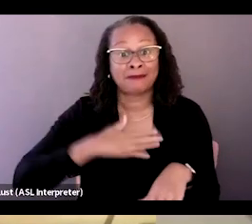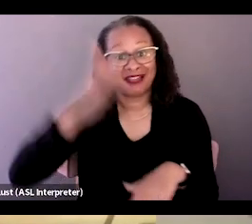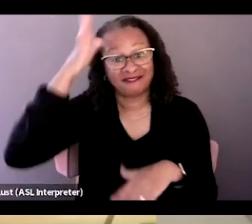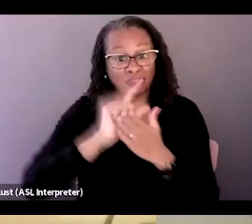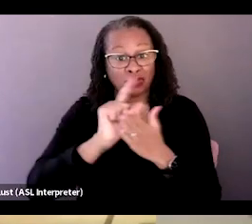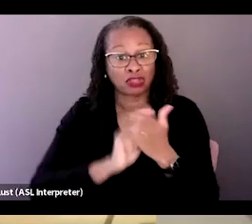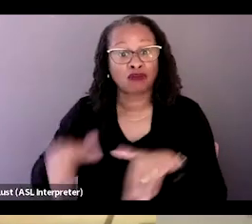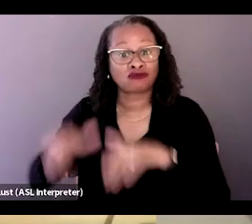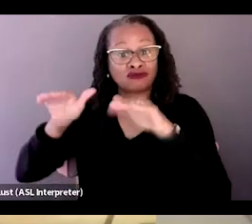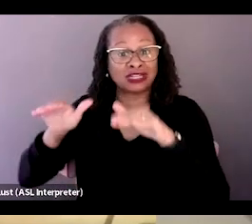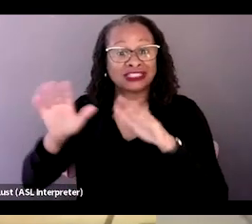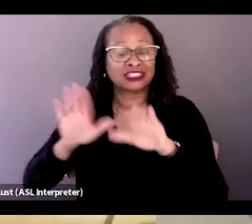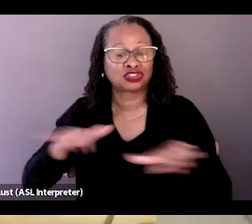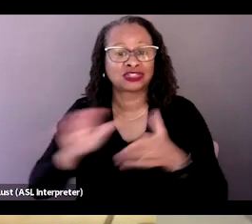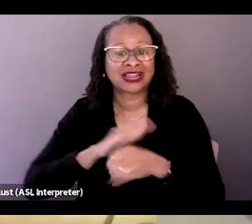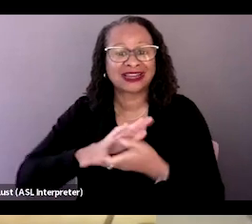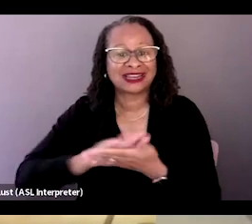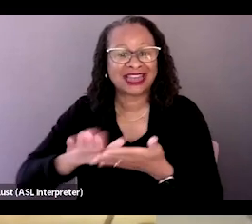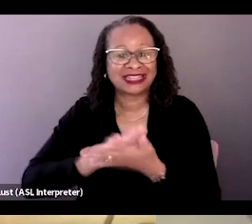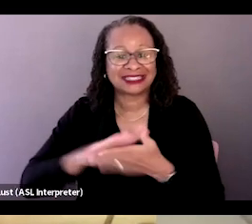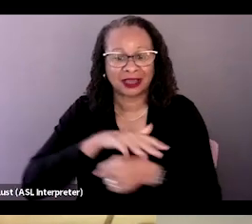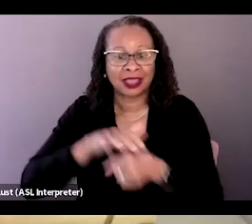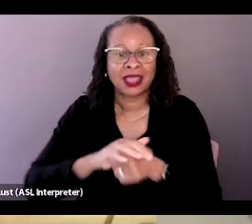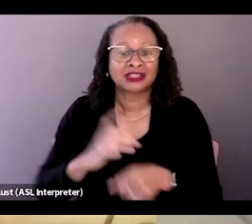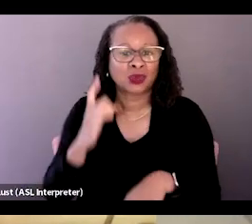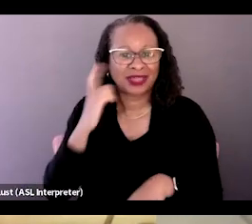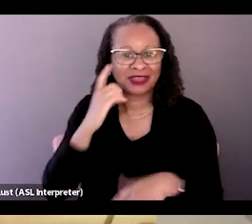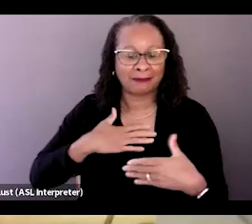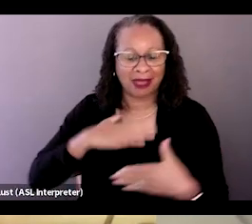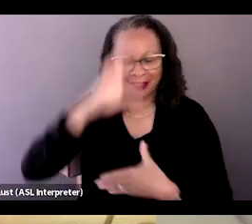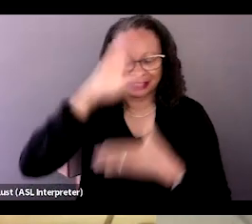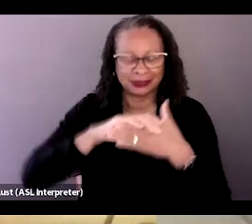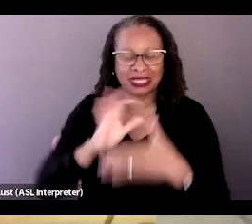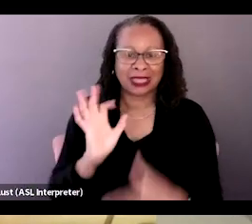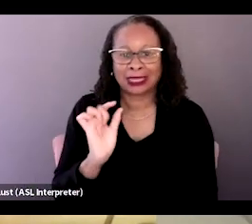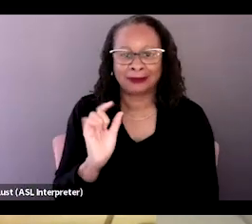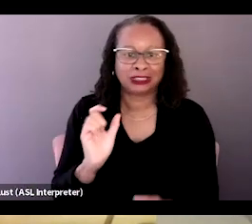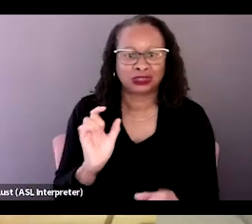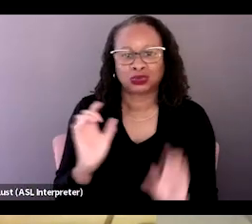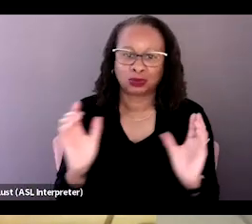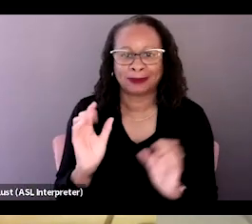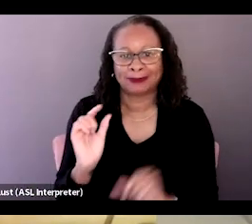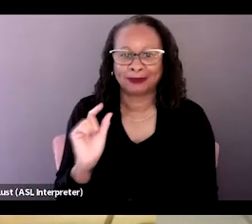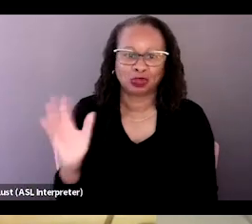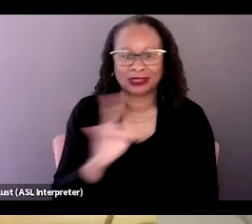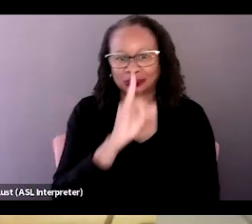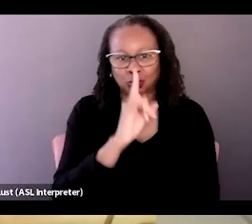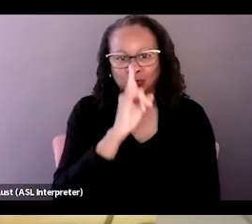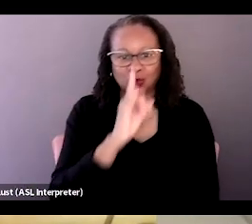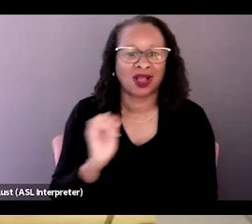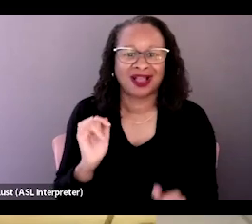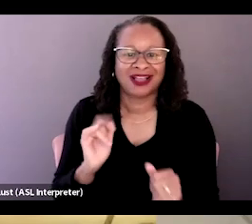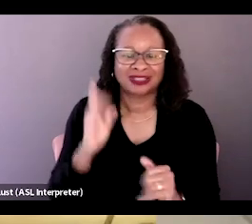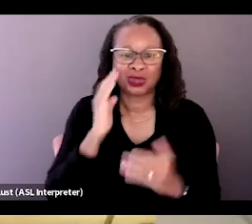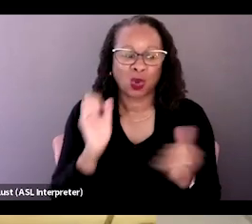would say that my husband is a bit too bourgeois to have the codes of that area. But my father-in-law would know so